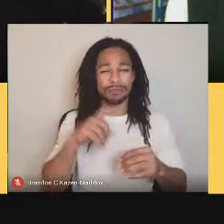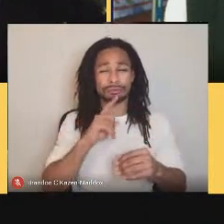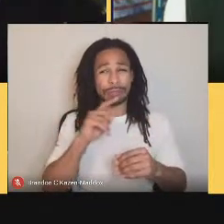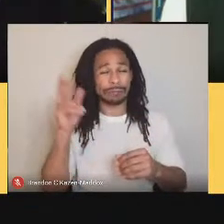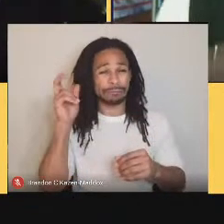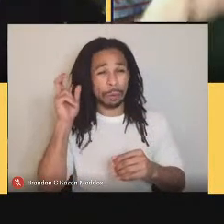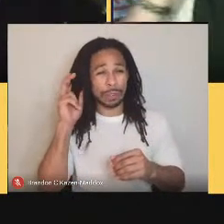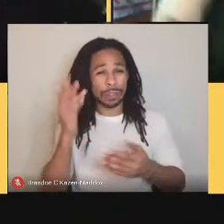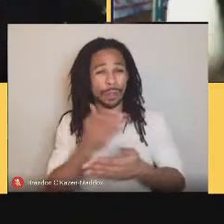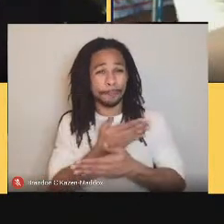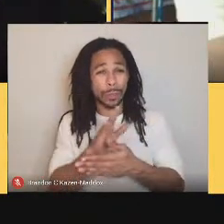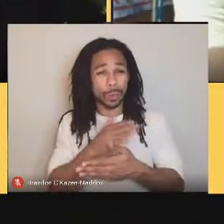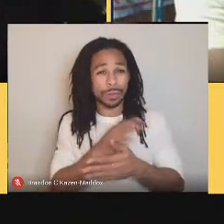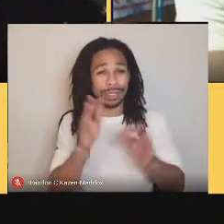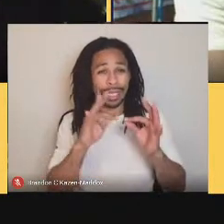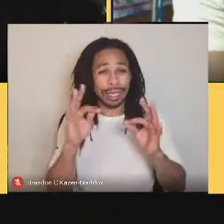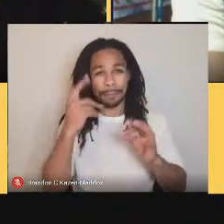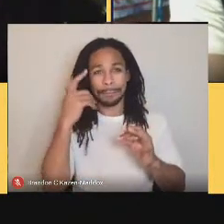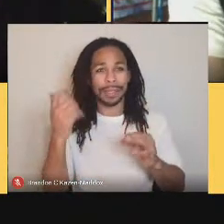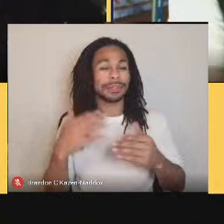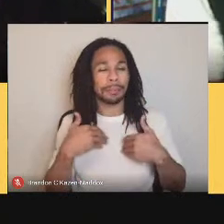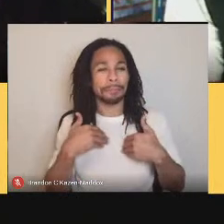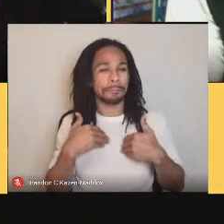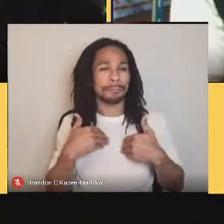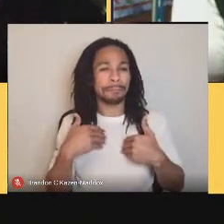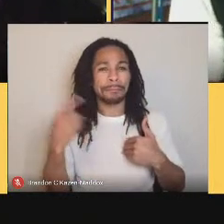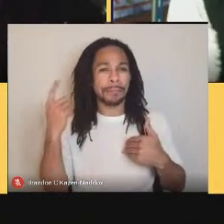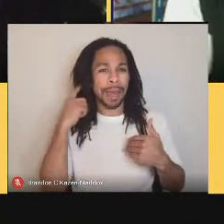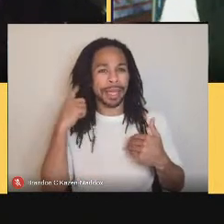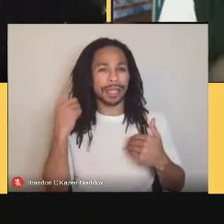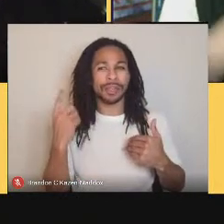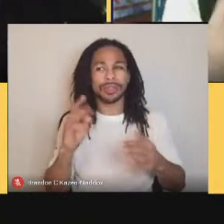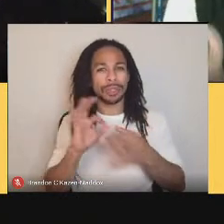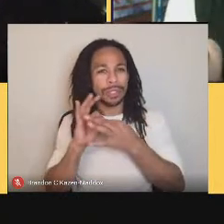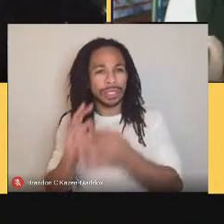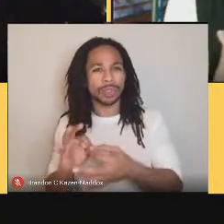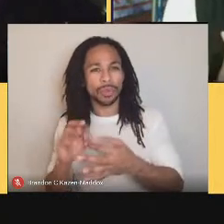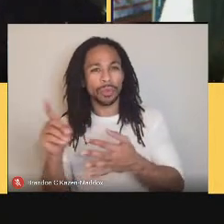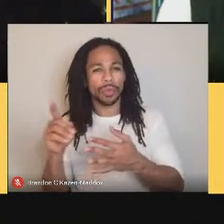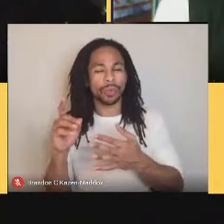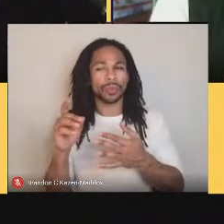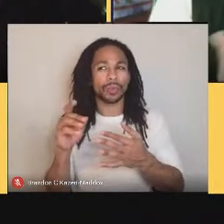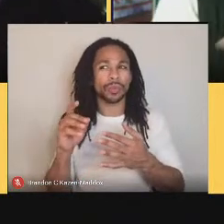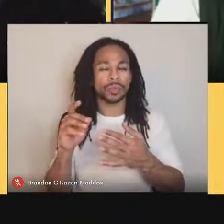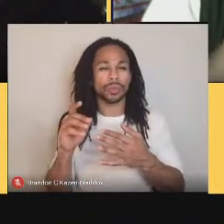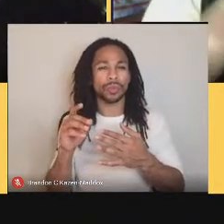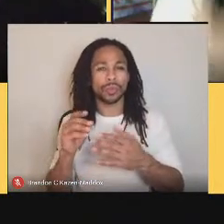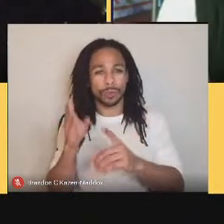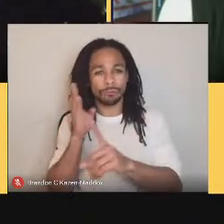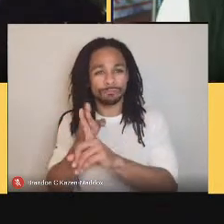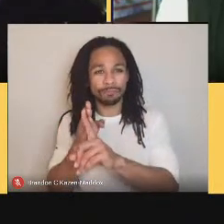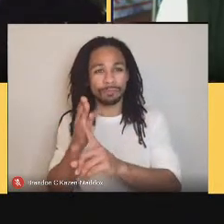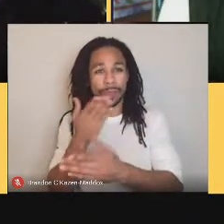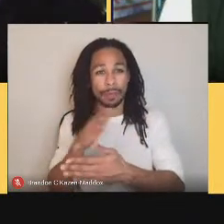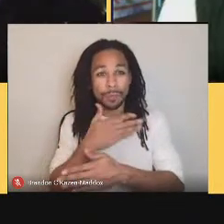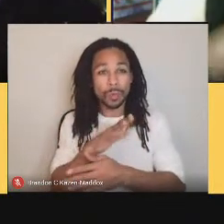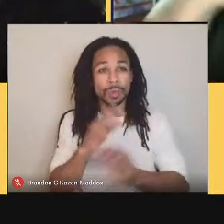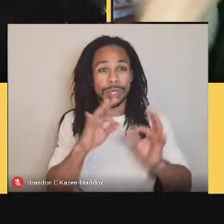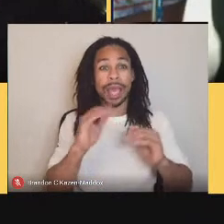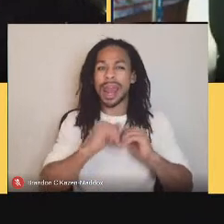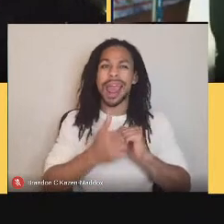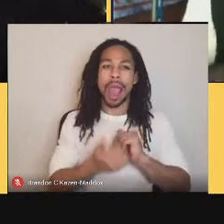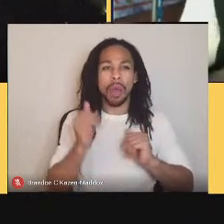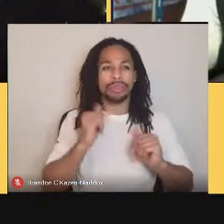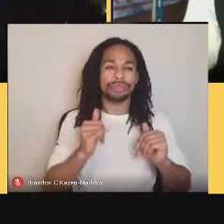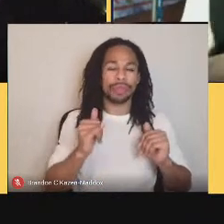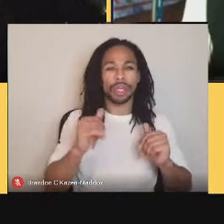ears are naturally growing towards the music and the textures and really more of what the singer is, how they're shaping the sounds and the